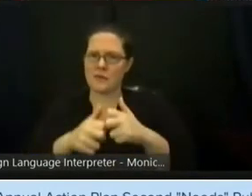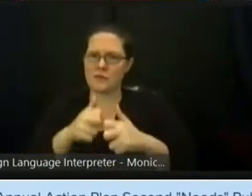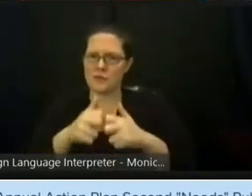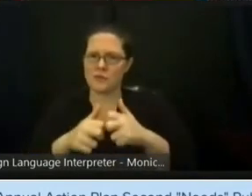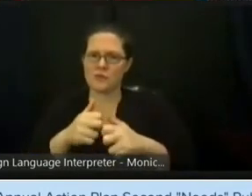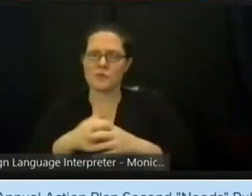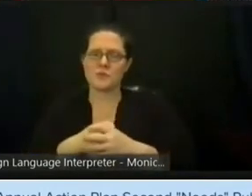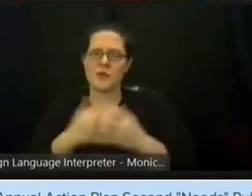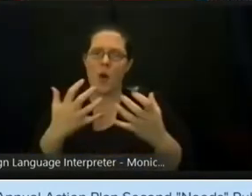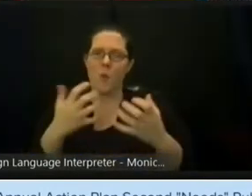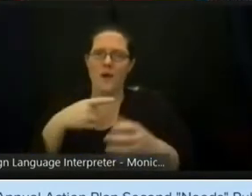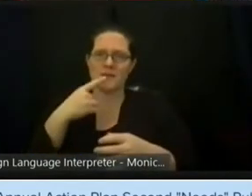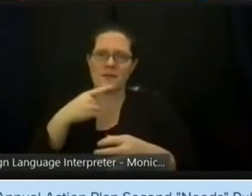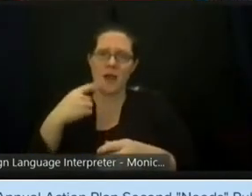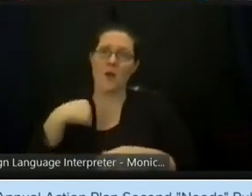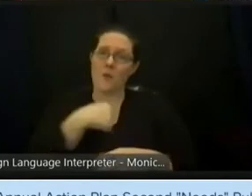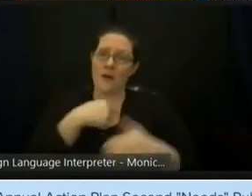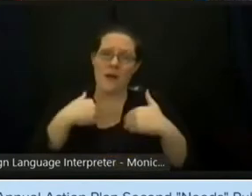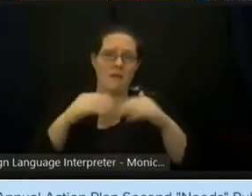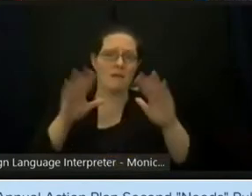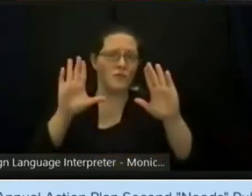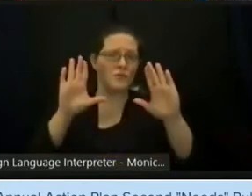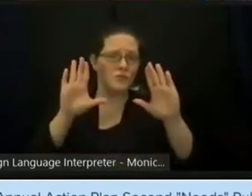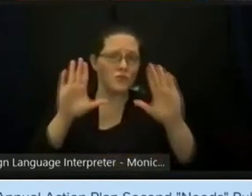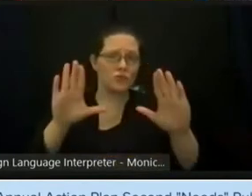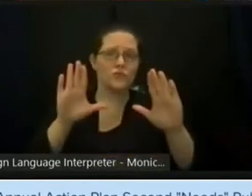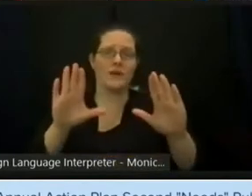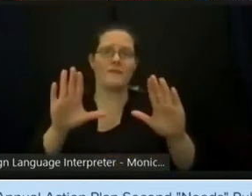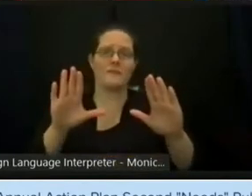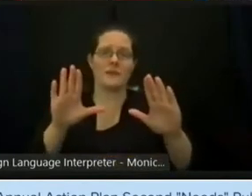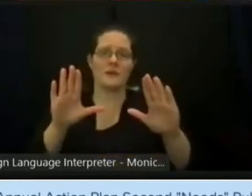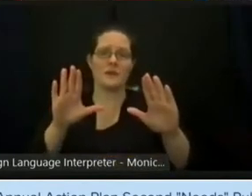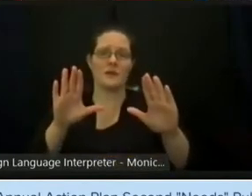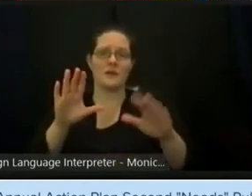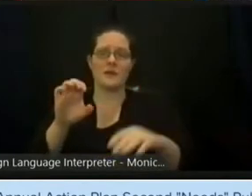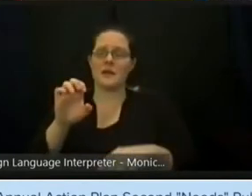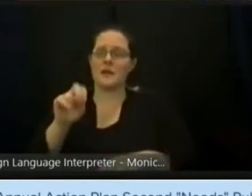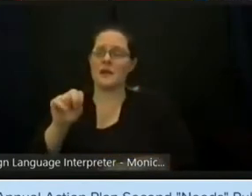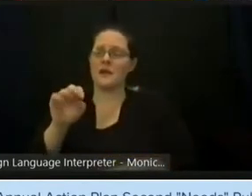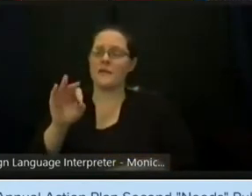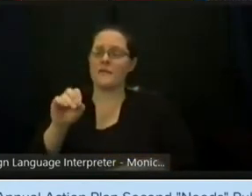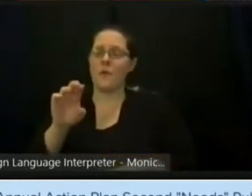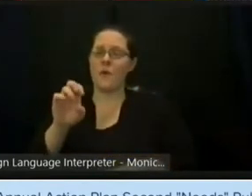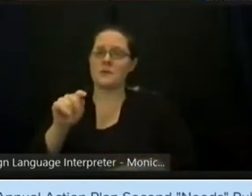say that we have a terrific enforcement